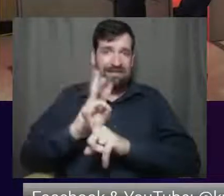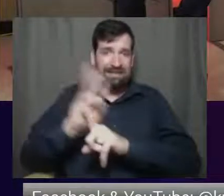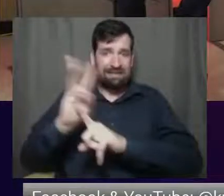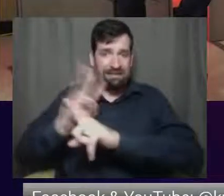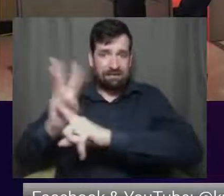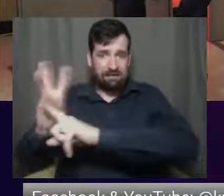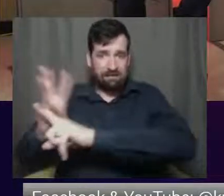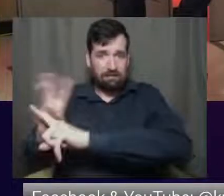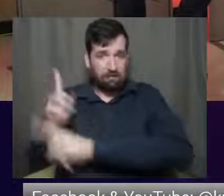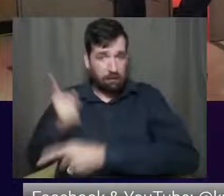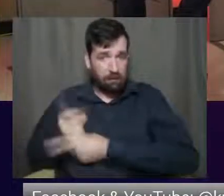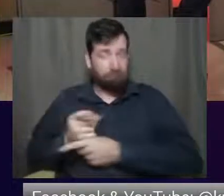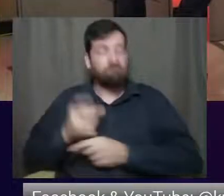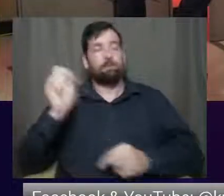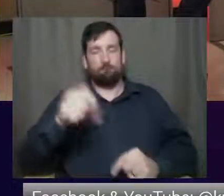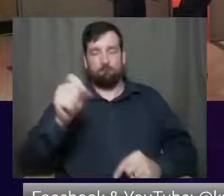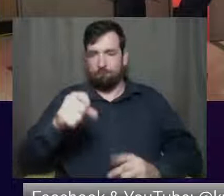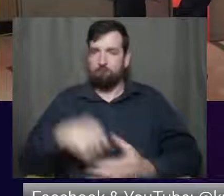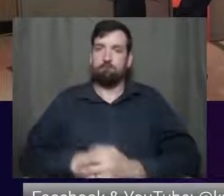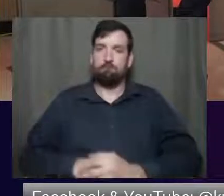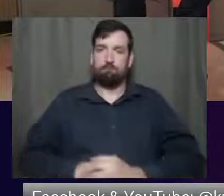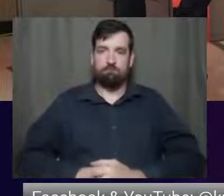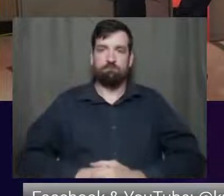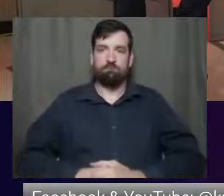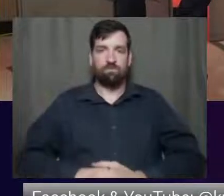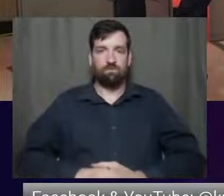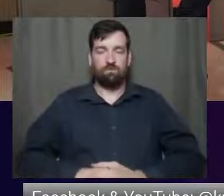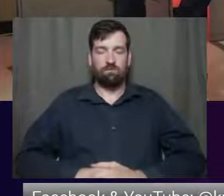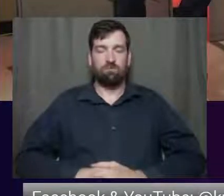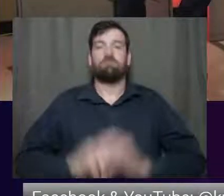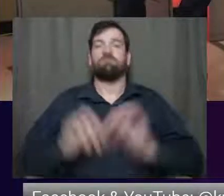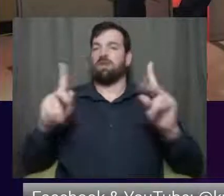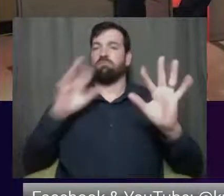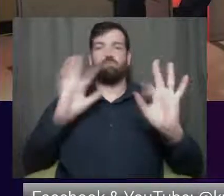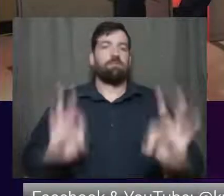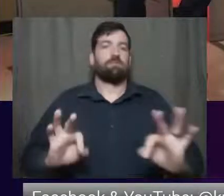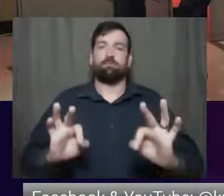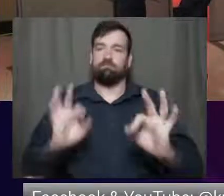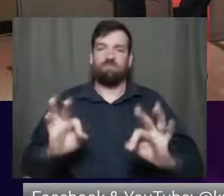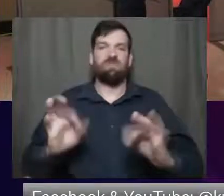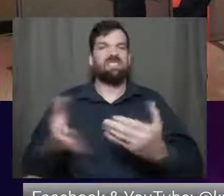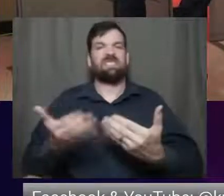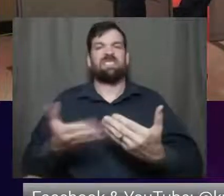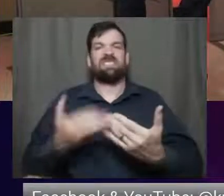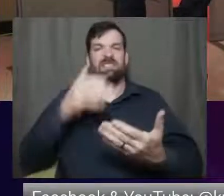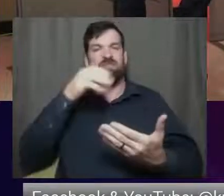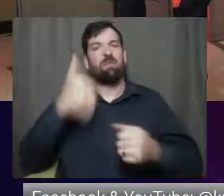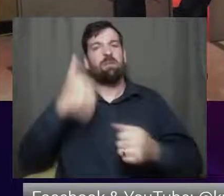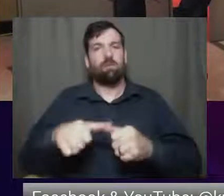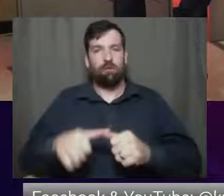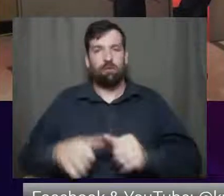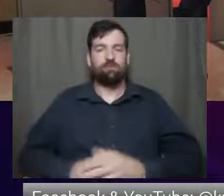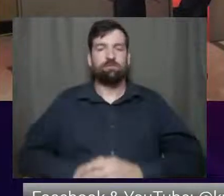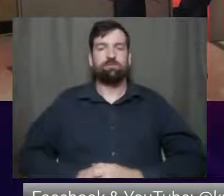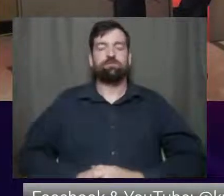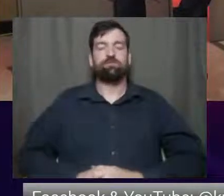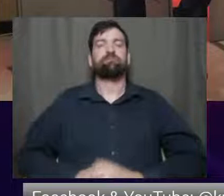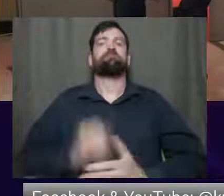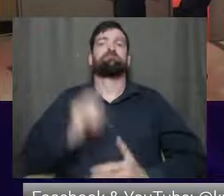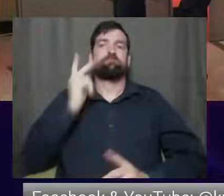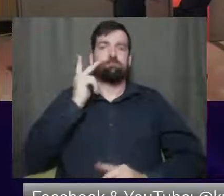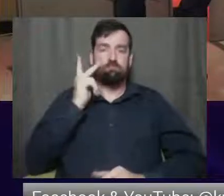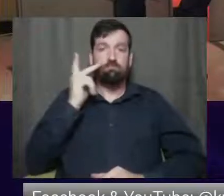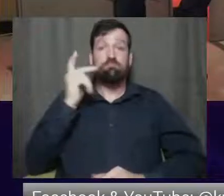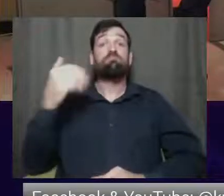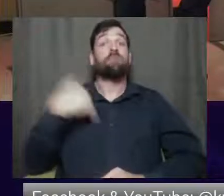right? Twice a year, correct. Okay, that's pretty easy to remember. Let me see. I do have a